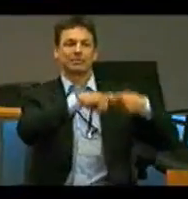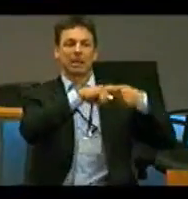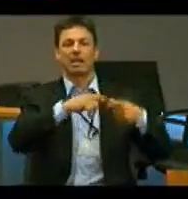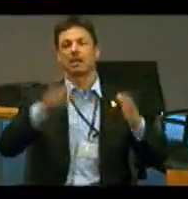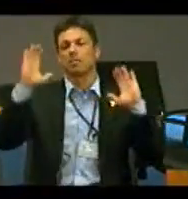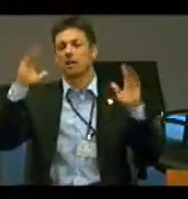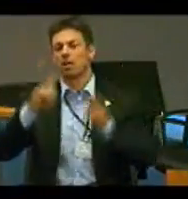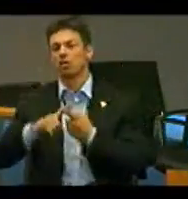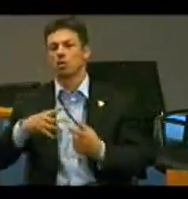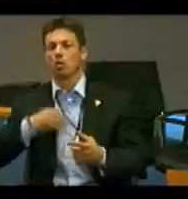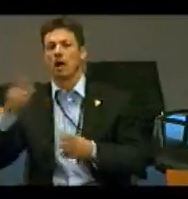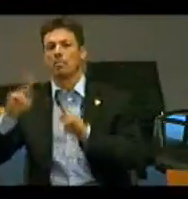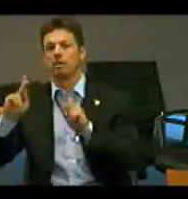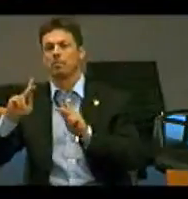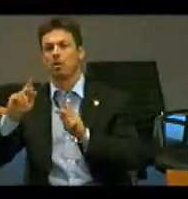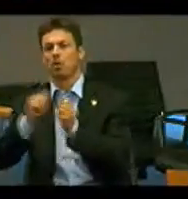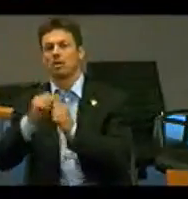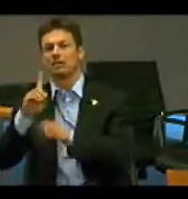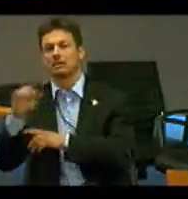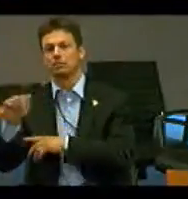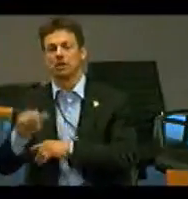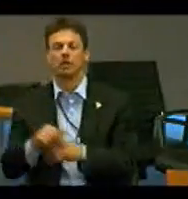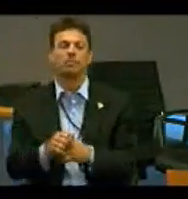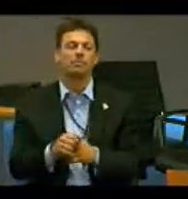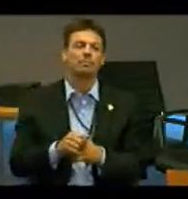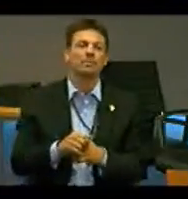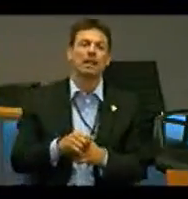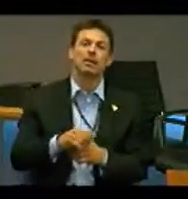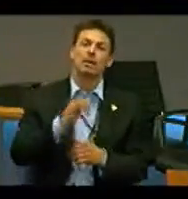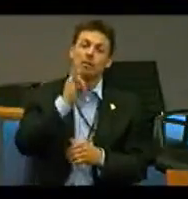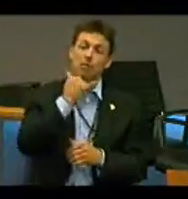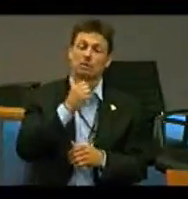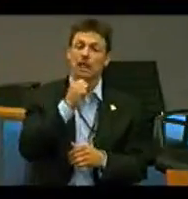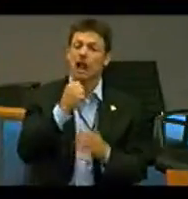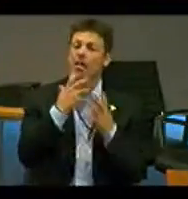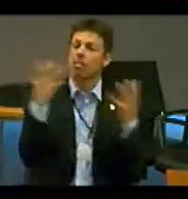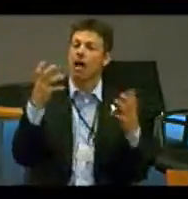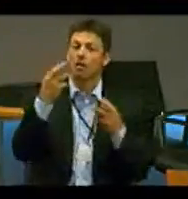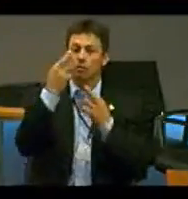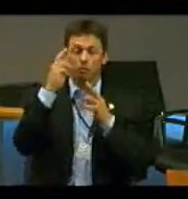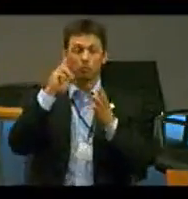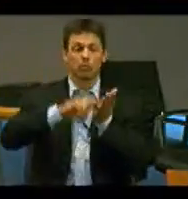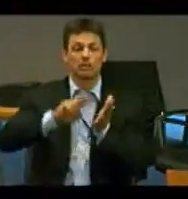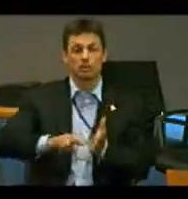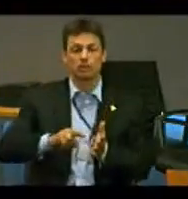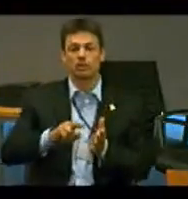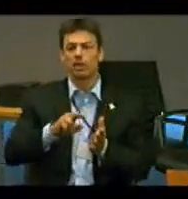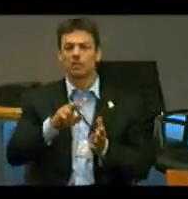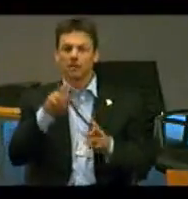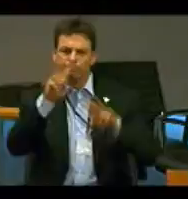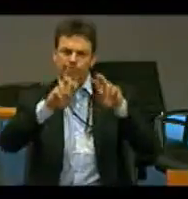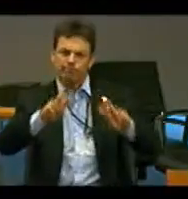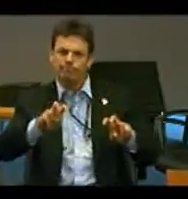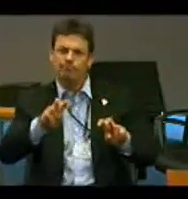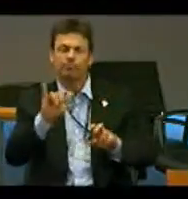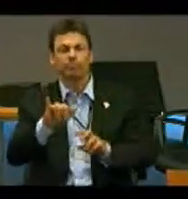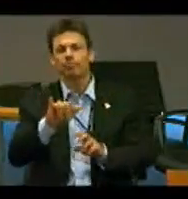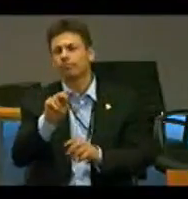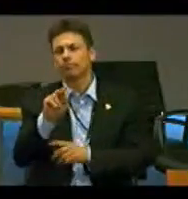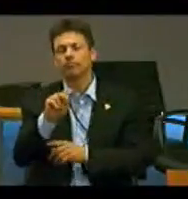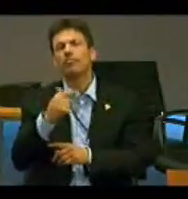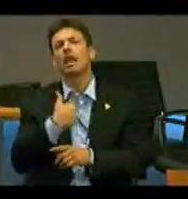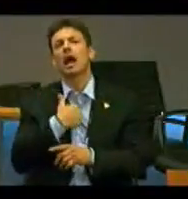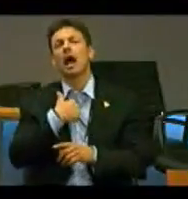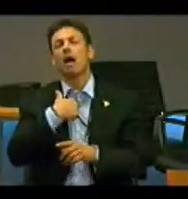with disabilities. Unfortunately, not much research has really focused on this phenomenon. It was for that reason